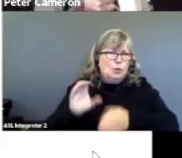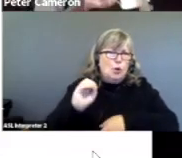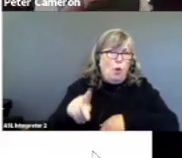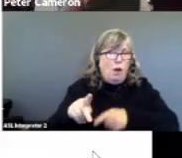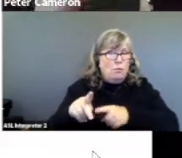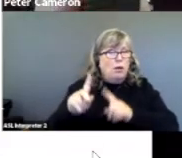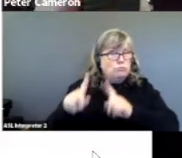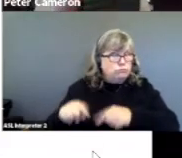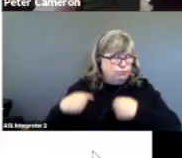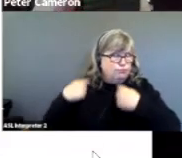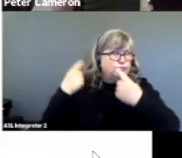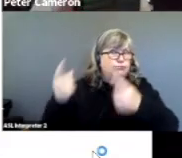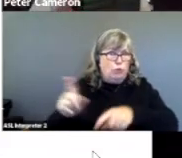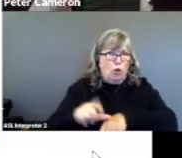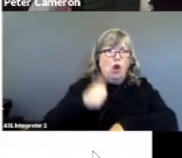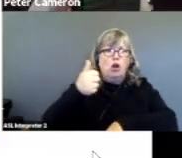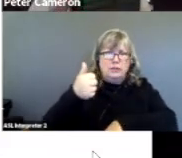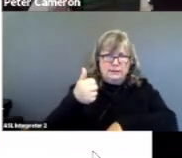Ontario.